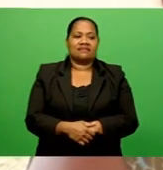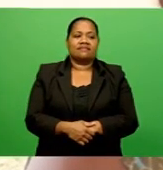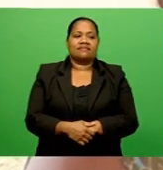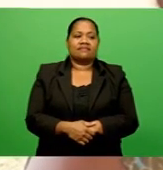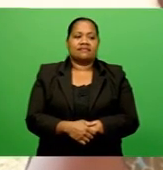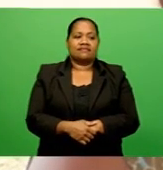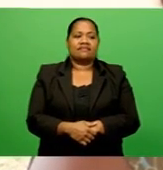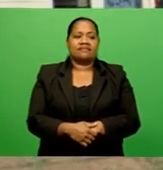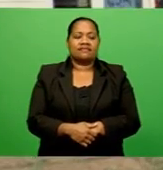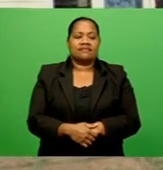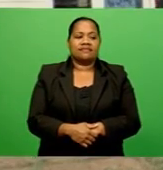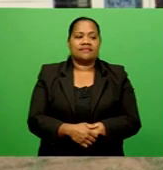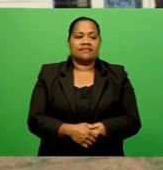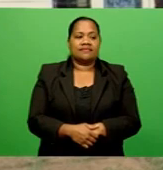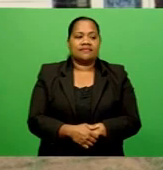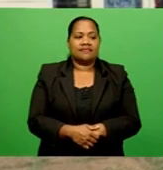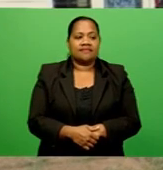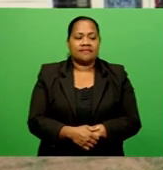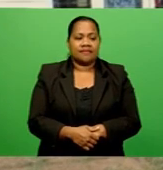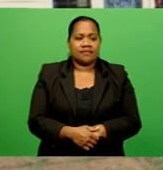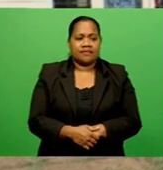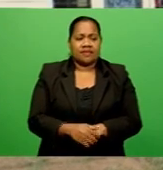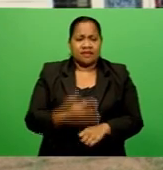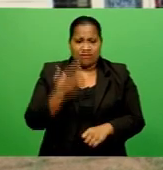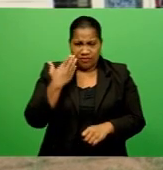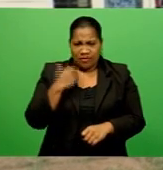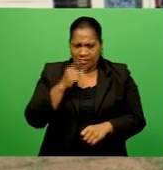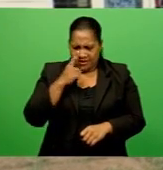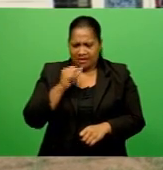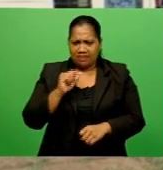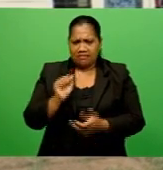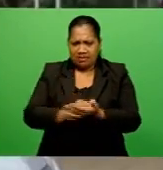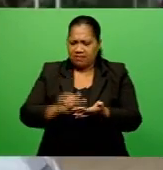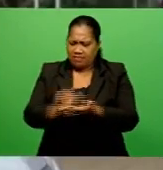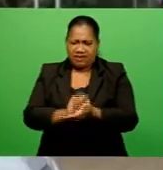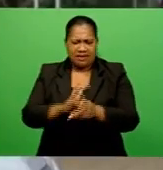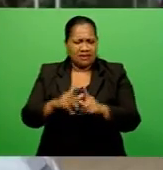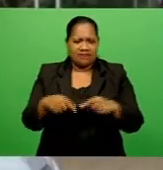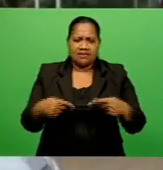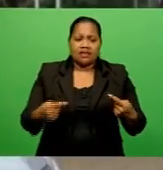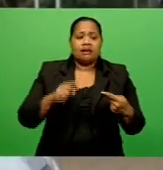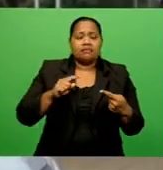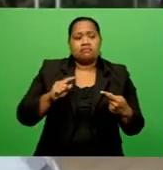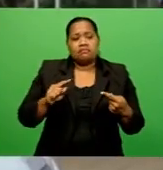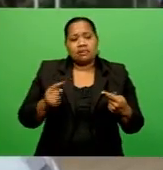Before we were able to buy everything in the house, but